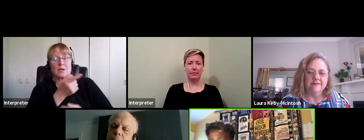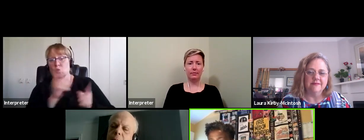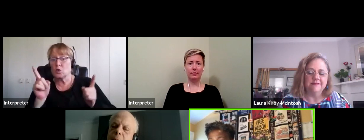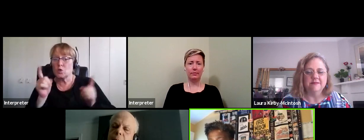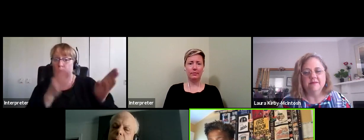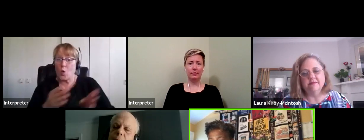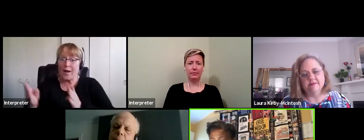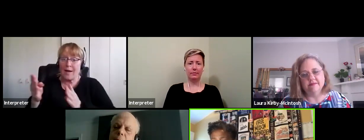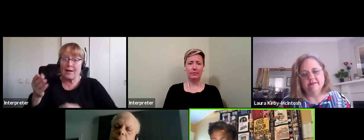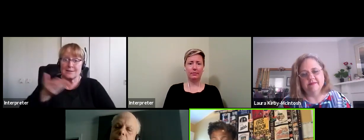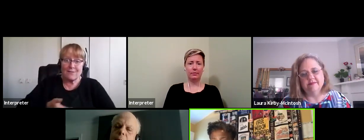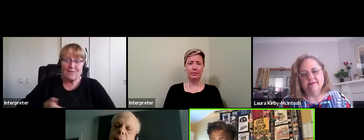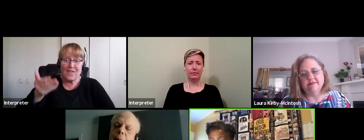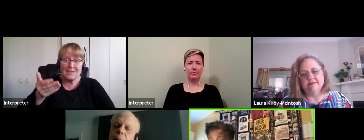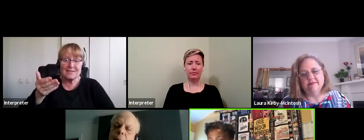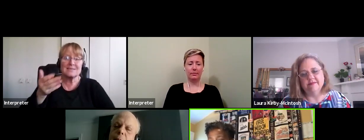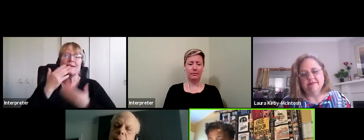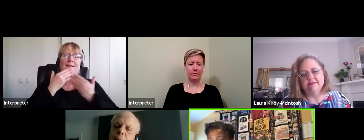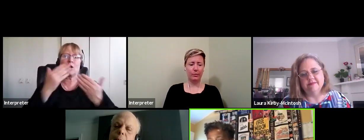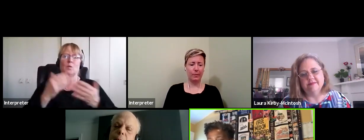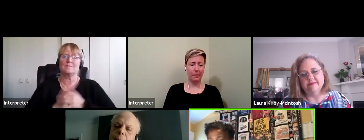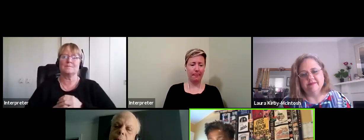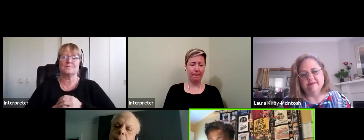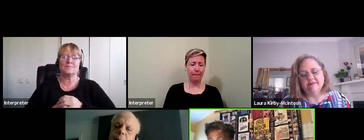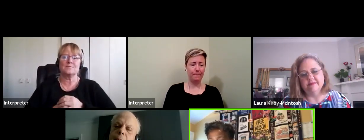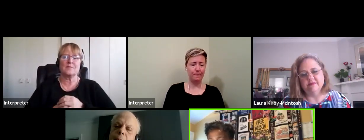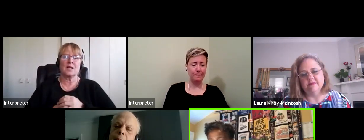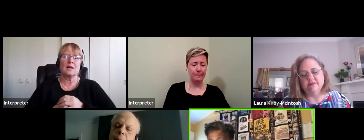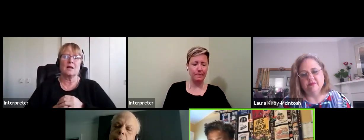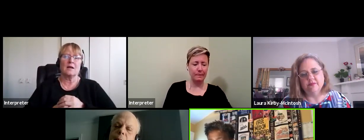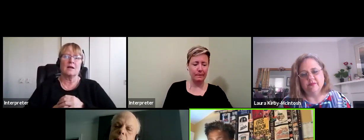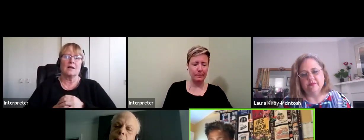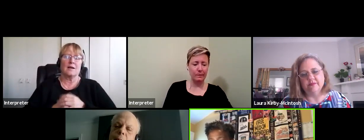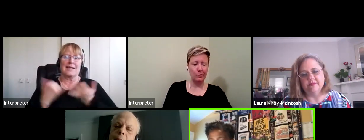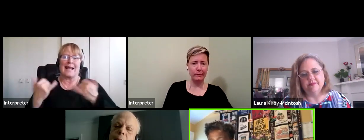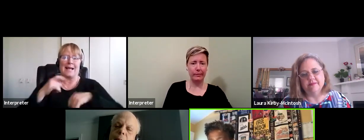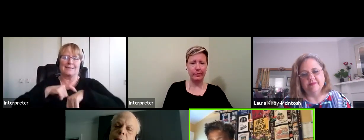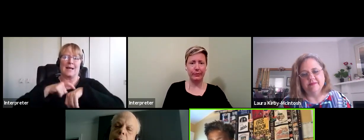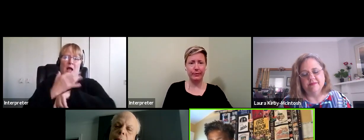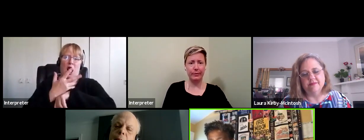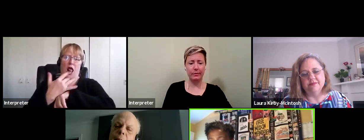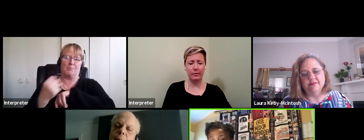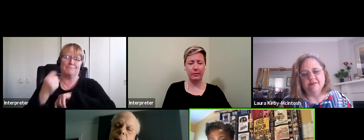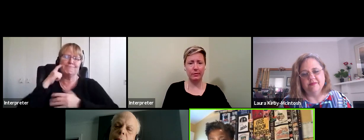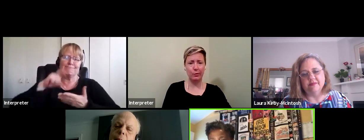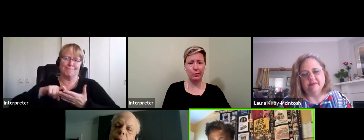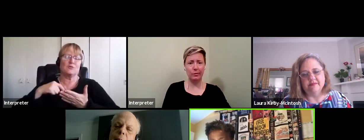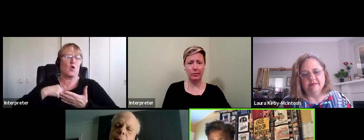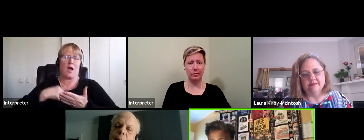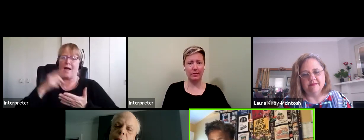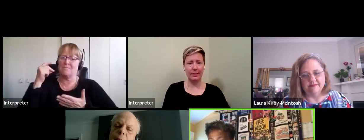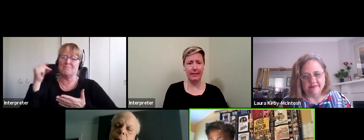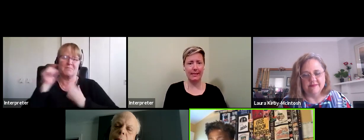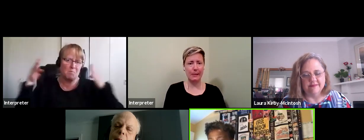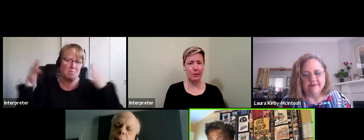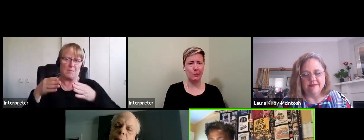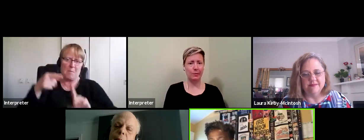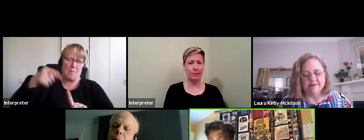for inviting ISAC to participate. As we're running short of time, I want to cut quickly to the